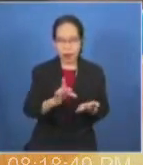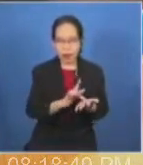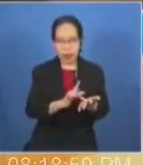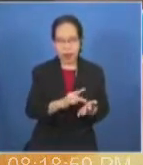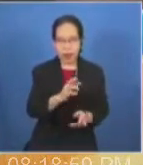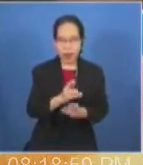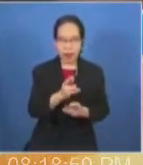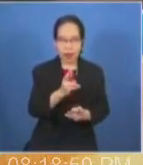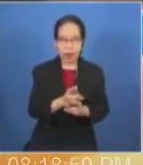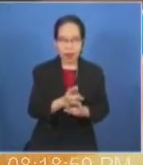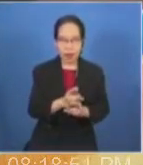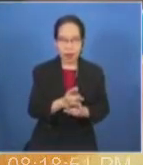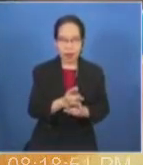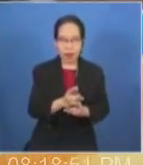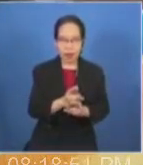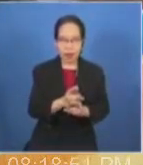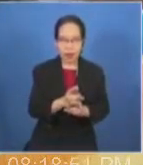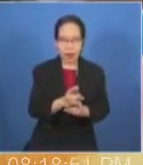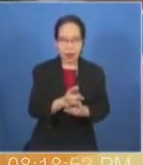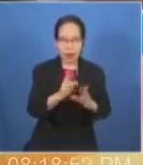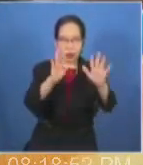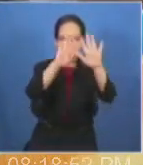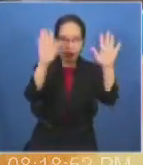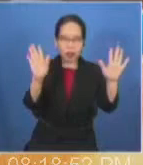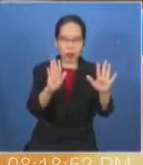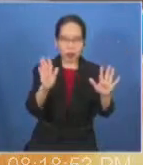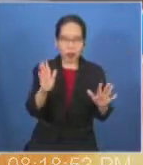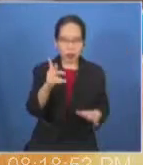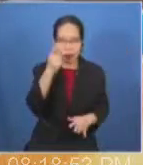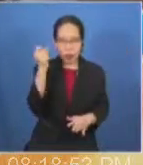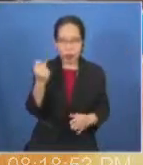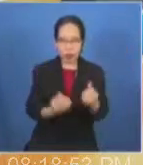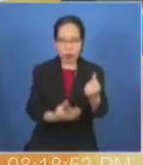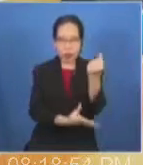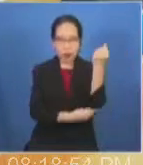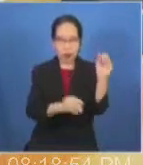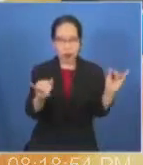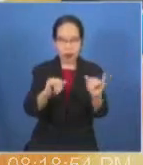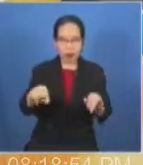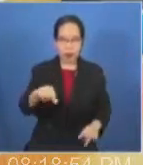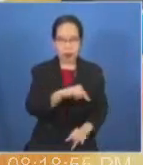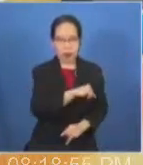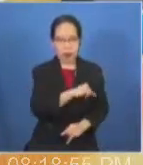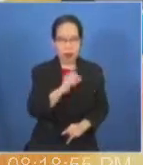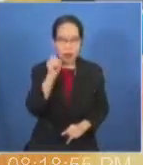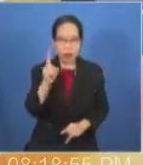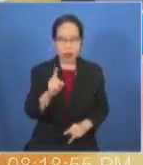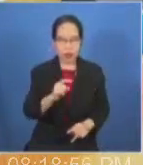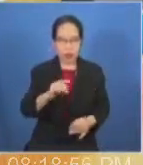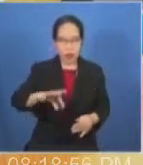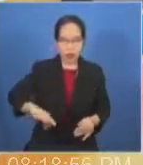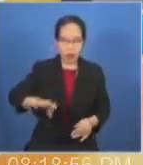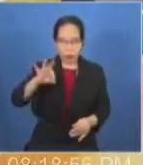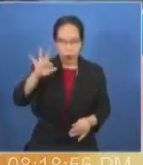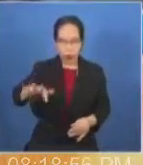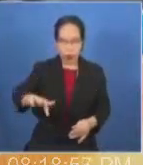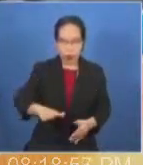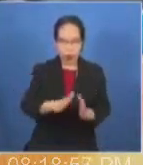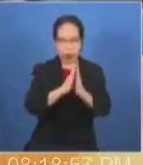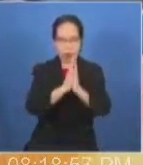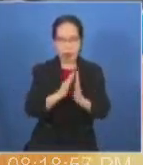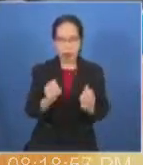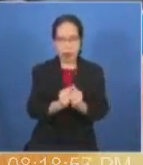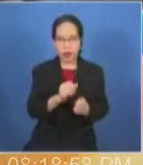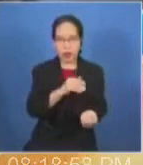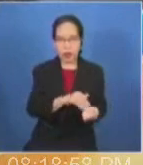the money to buy medicine. It is wonderful because the poor like us couldn't afford to consult with doctors.